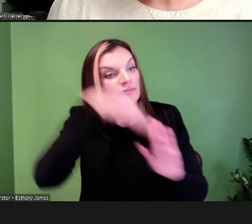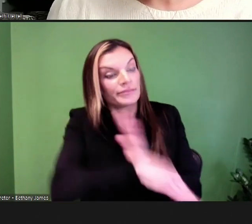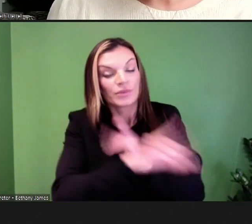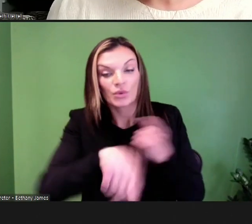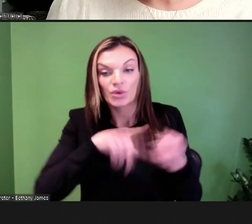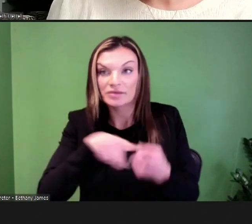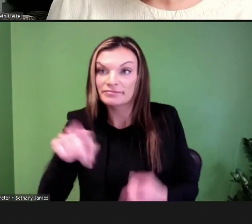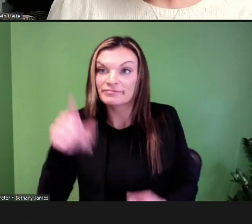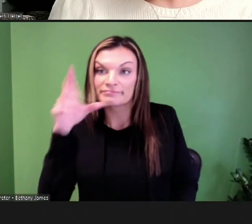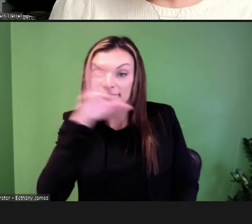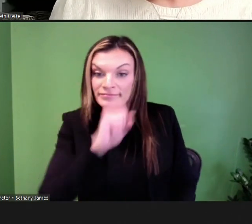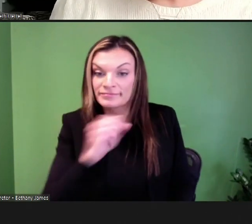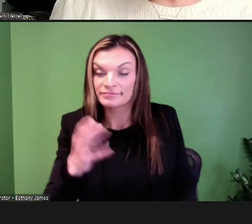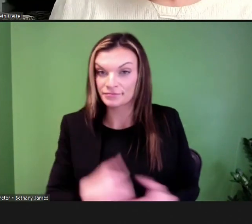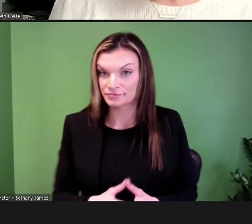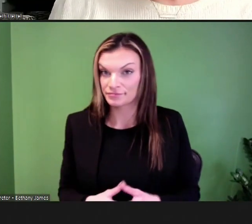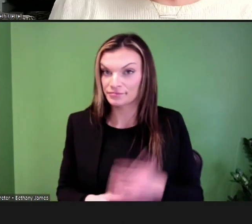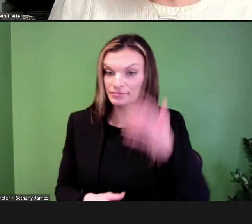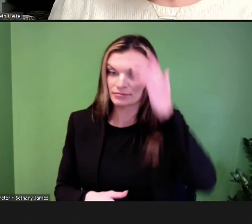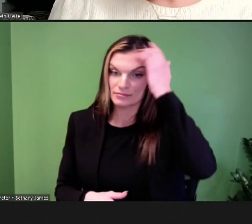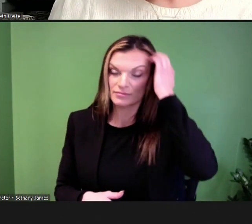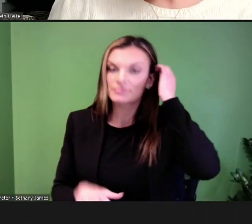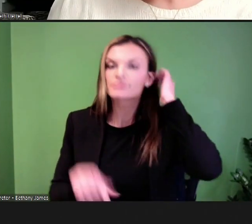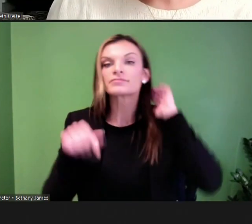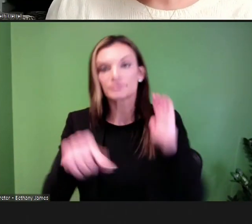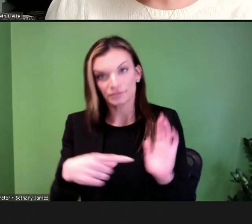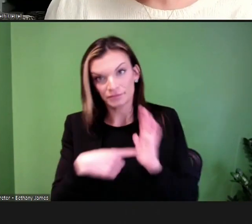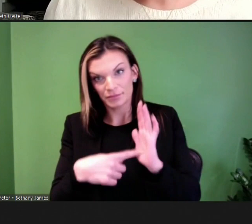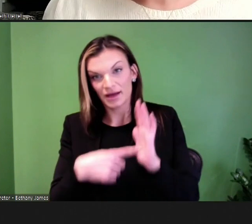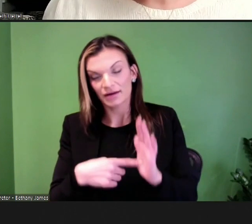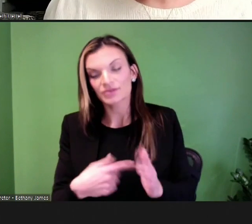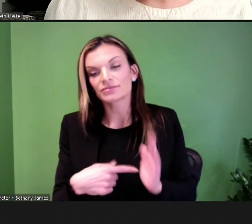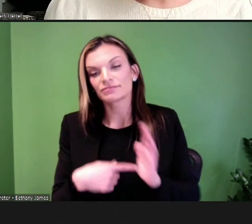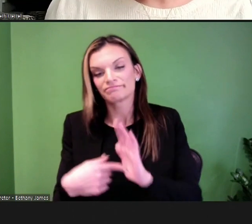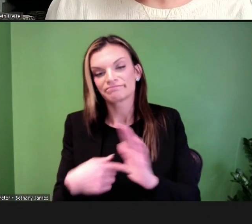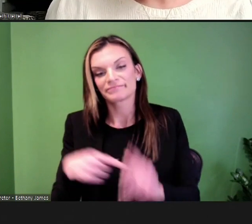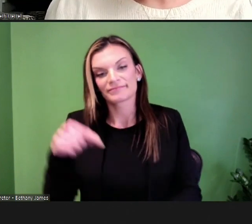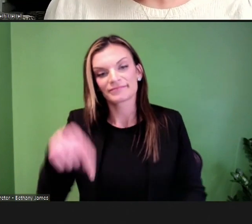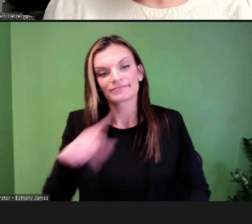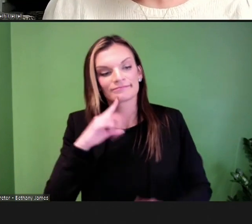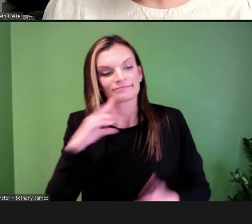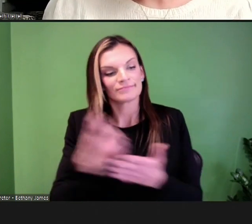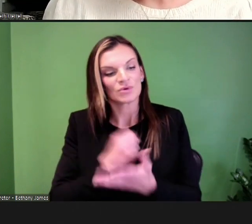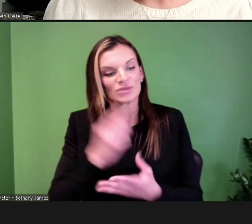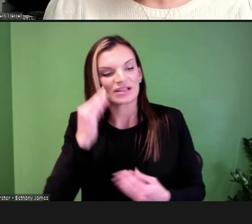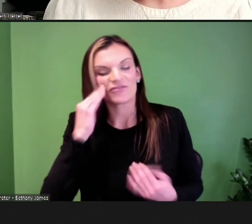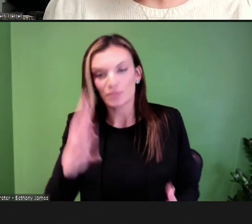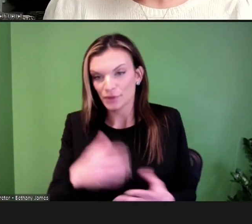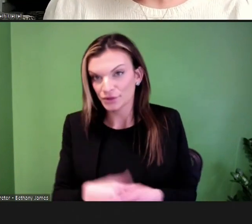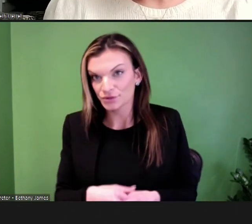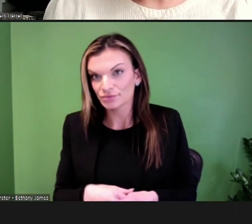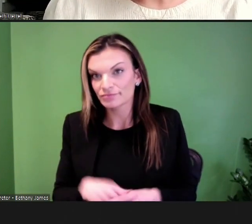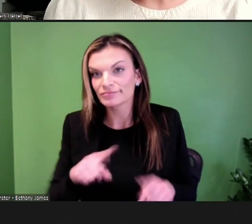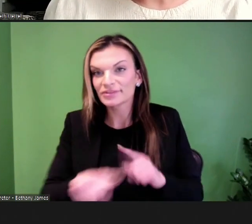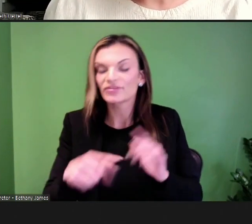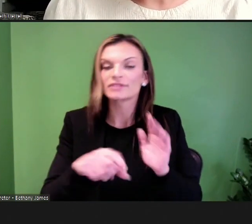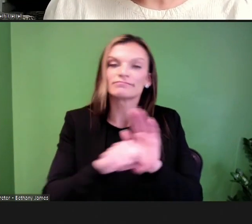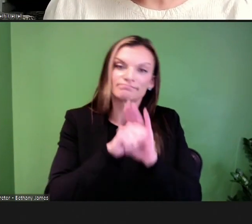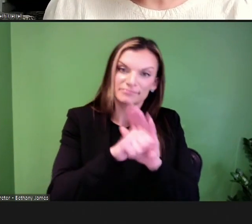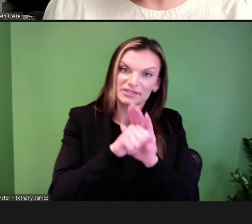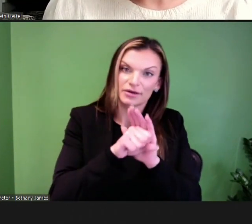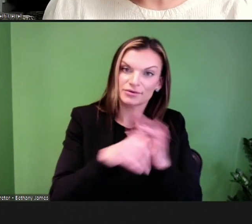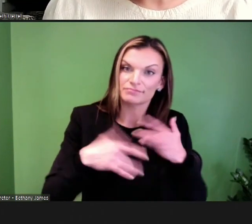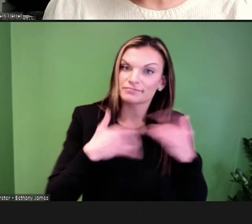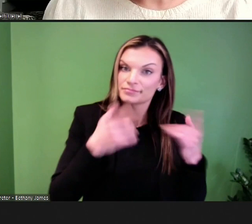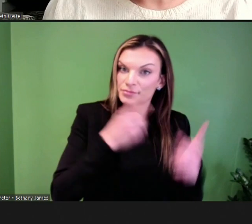The models that we've looked at, so these are ensemble models utilizing information and scenarios put together from